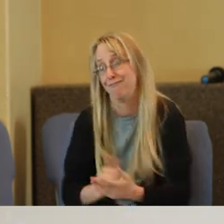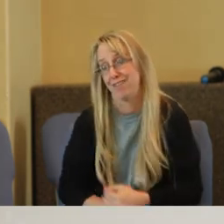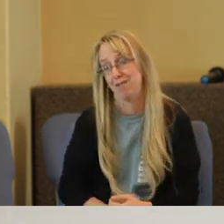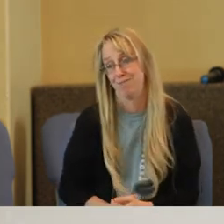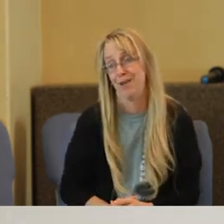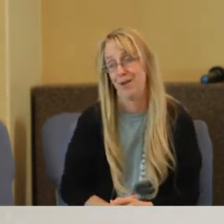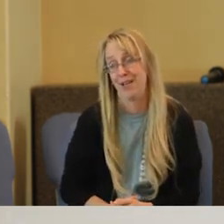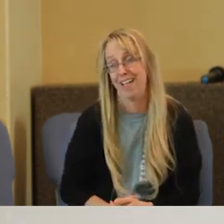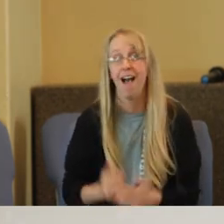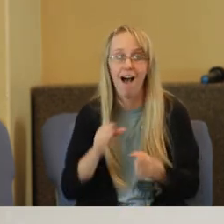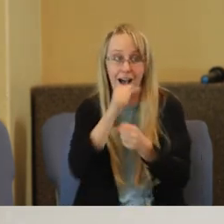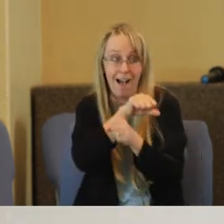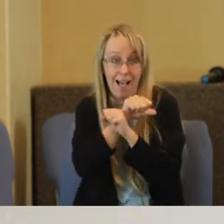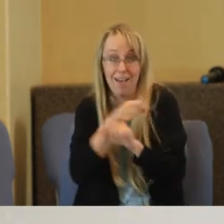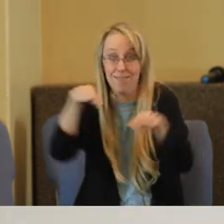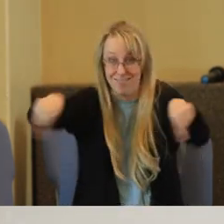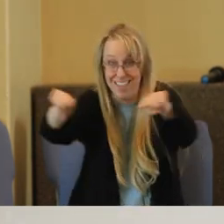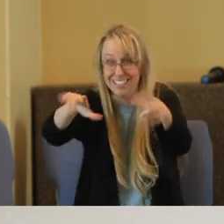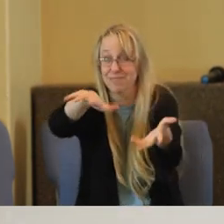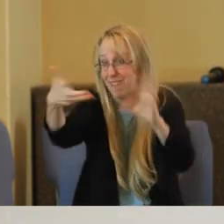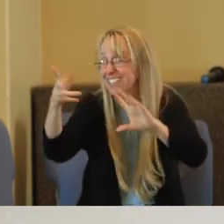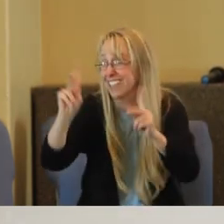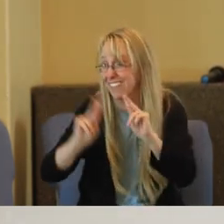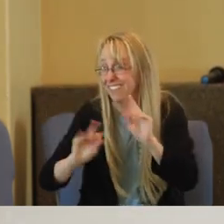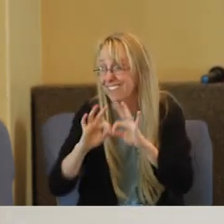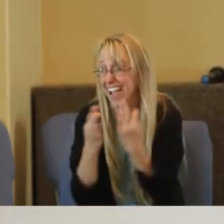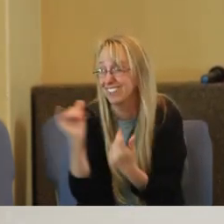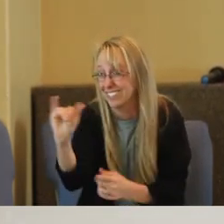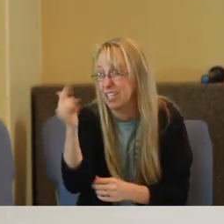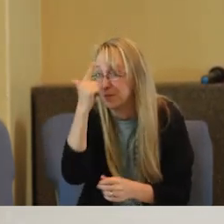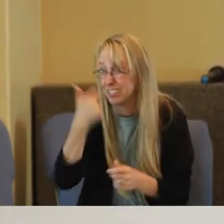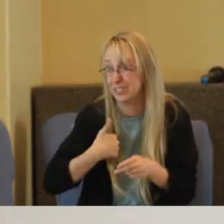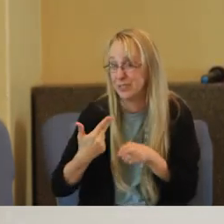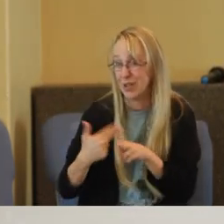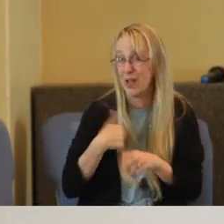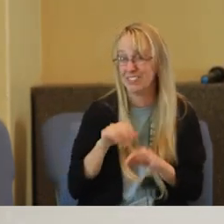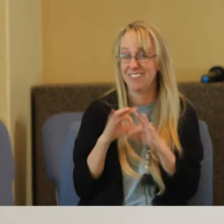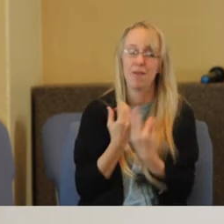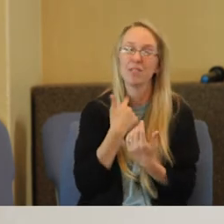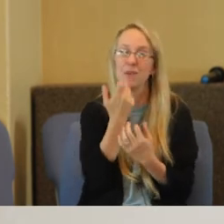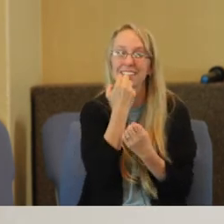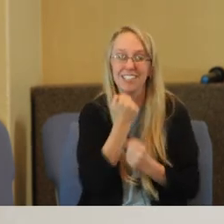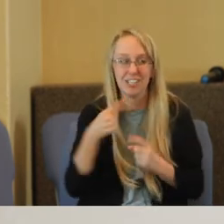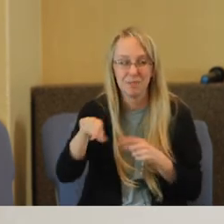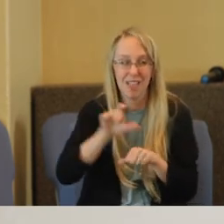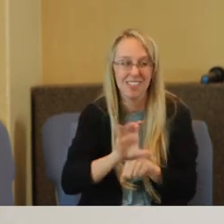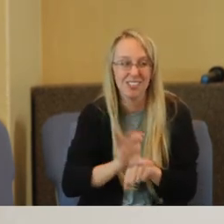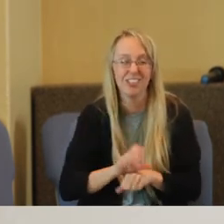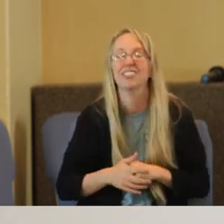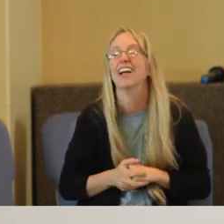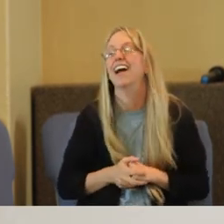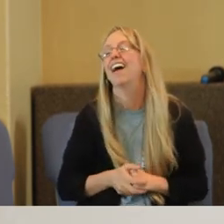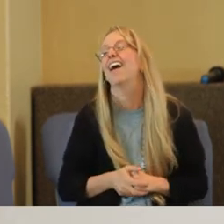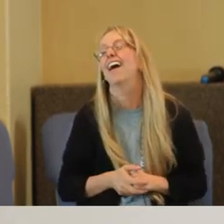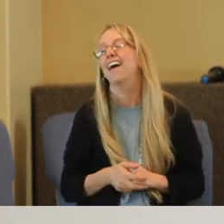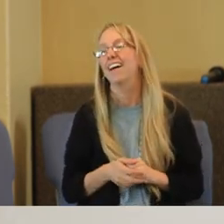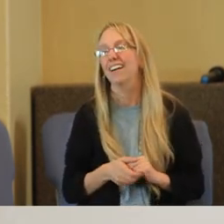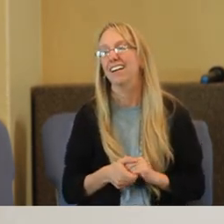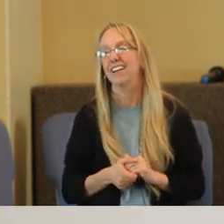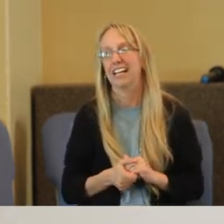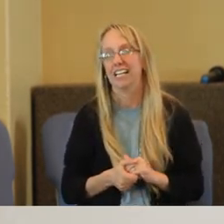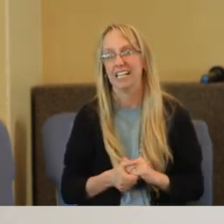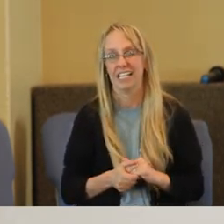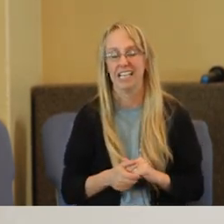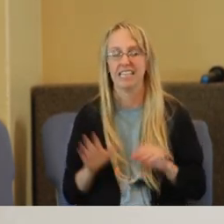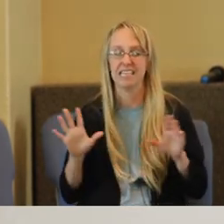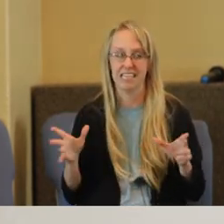I love this messed up family because you guys call us family. In fact, that's the thing Kelly and I cherish about this church. See, there was